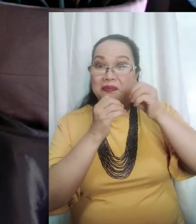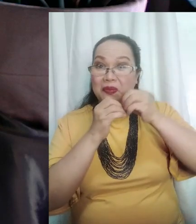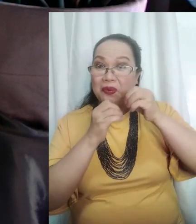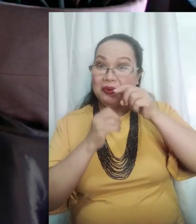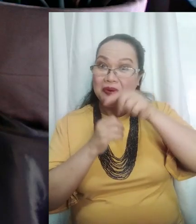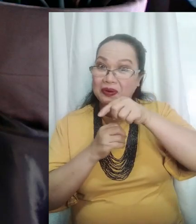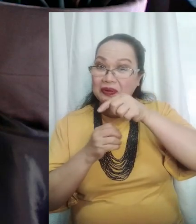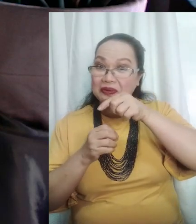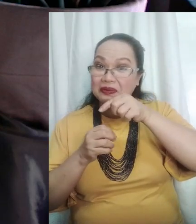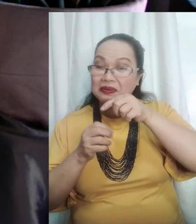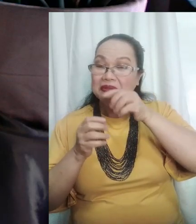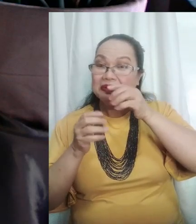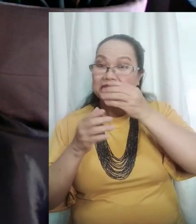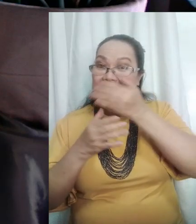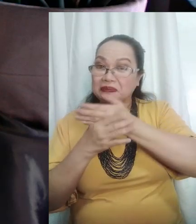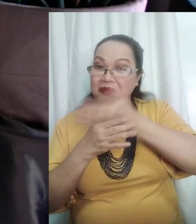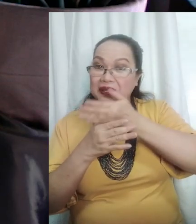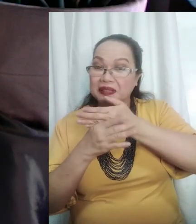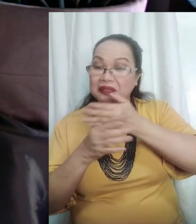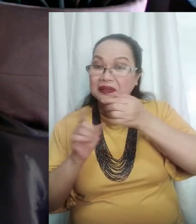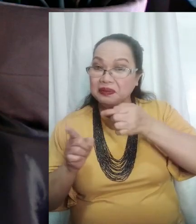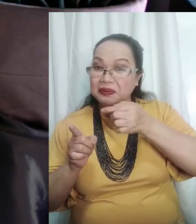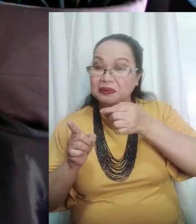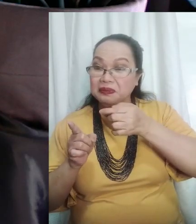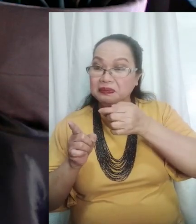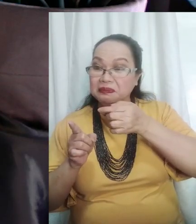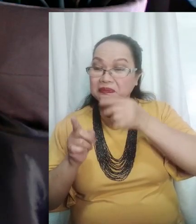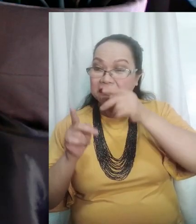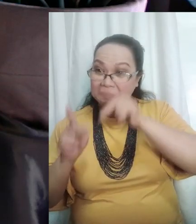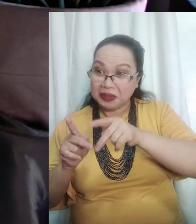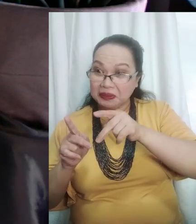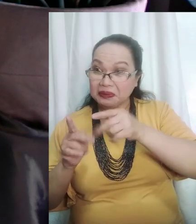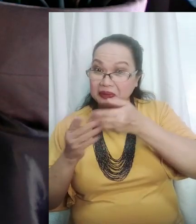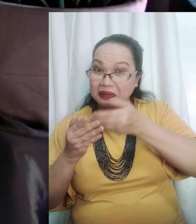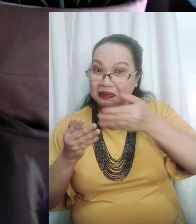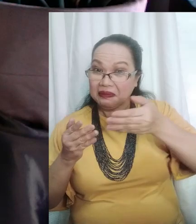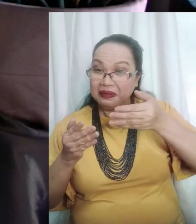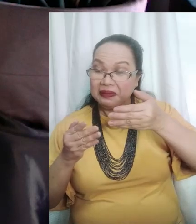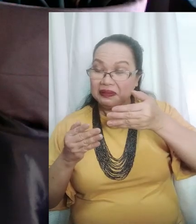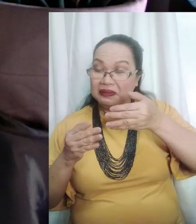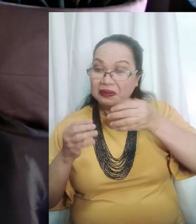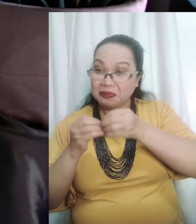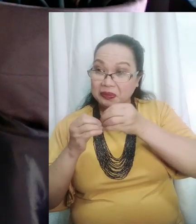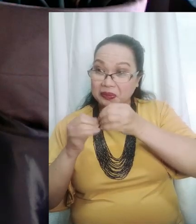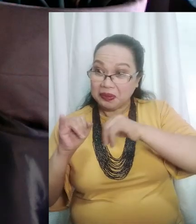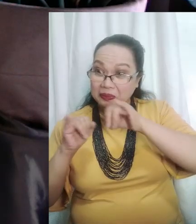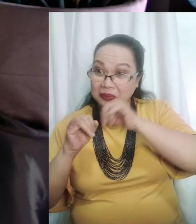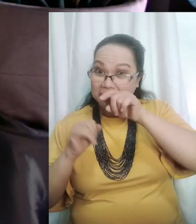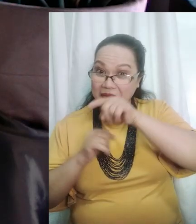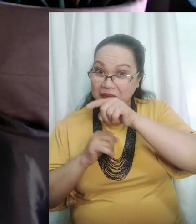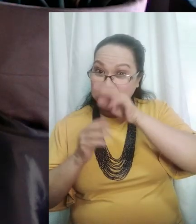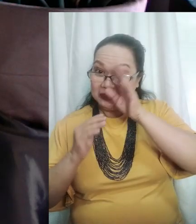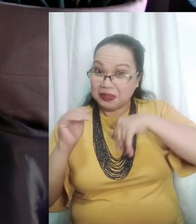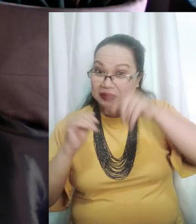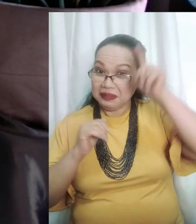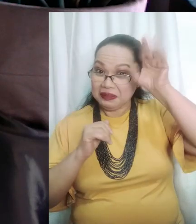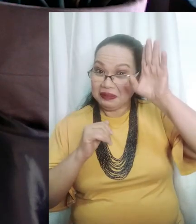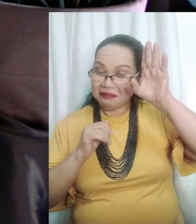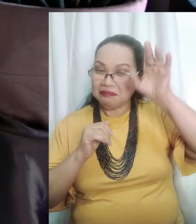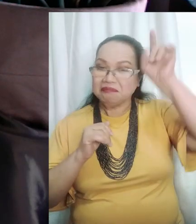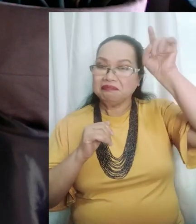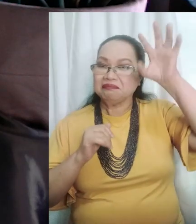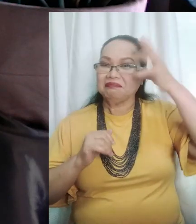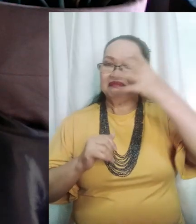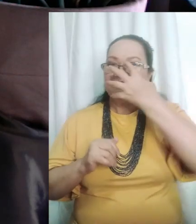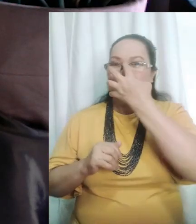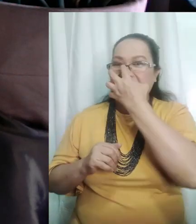value more than God, that person or thing, it's more important to you,